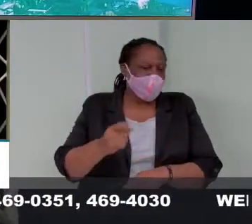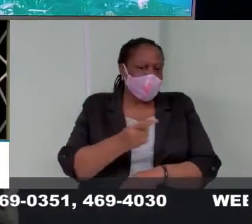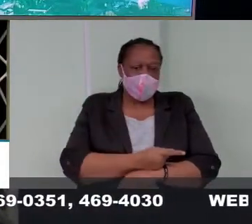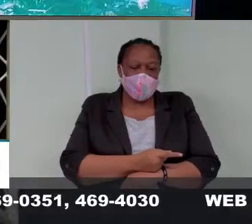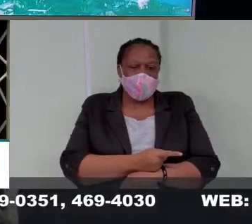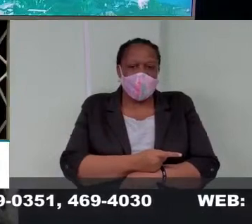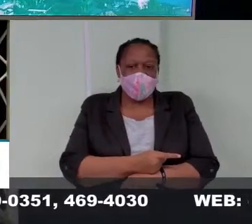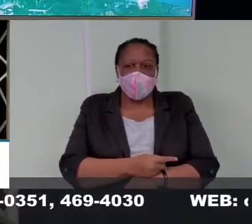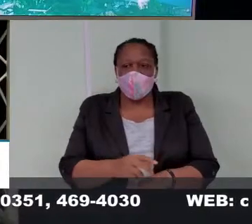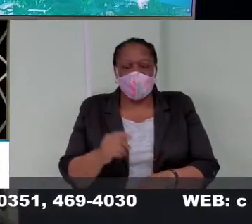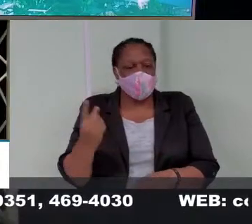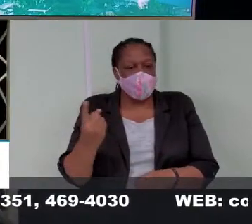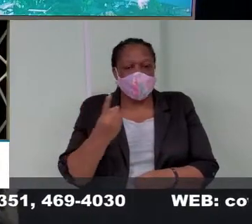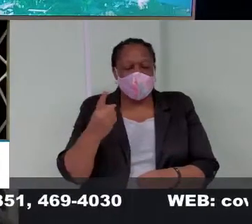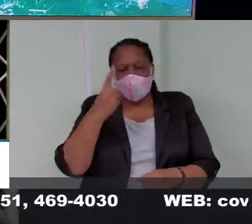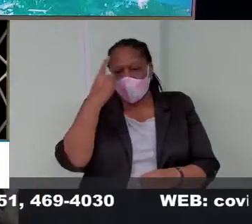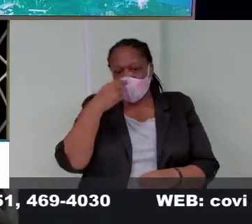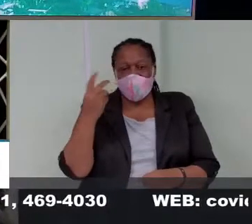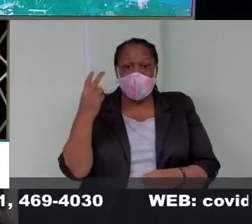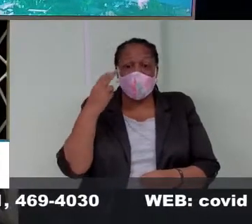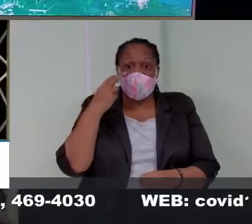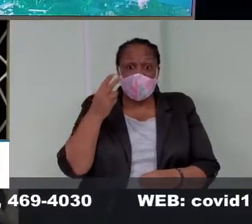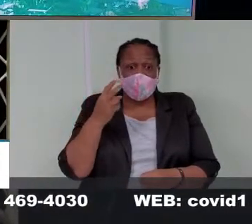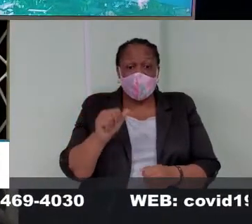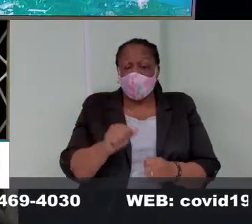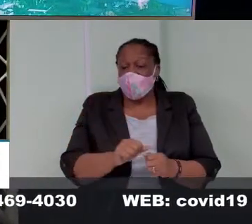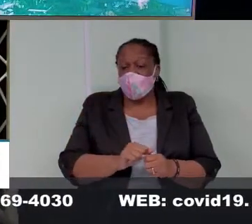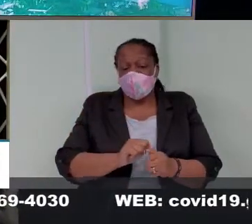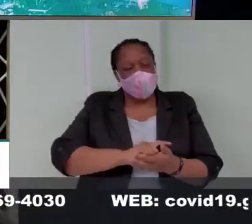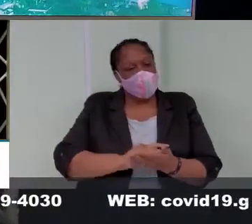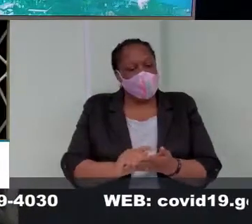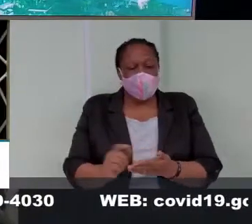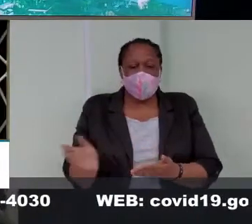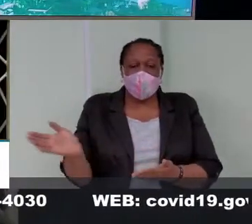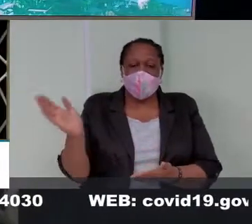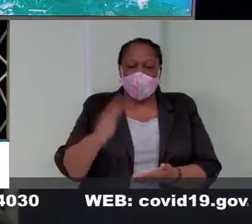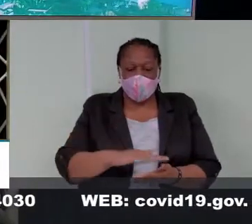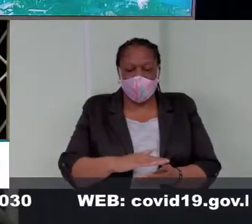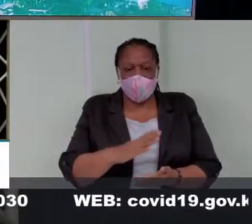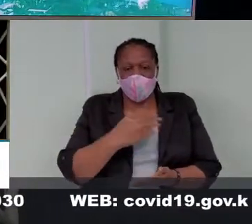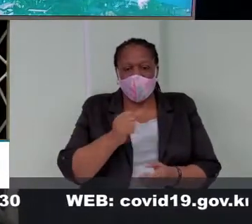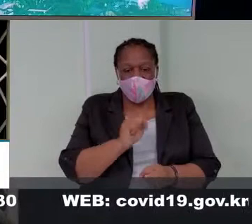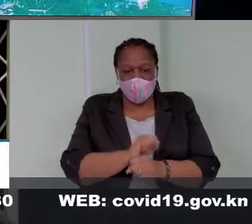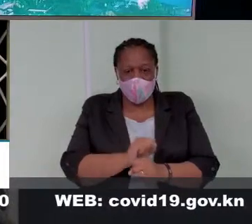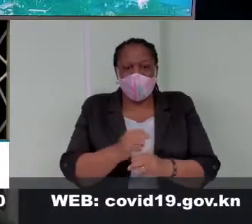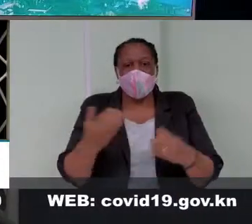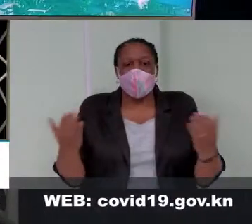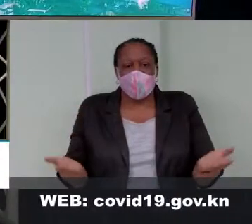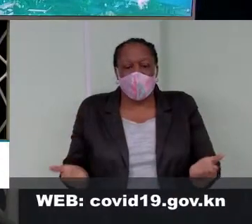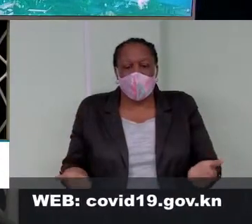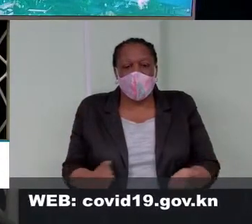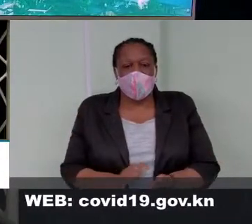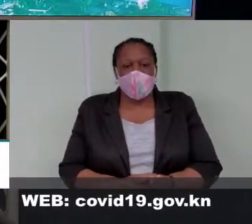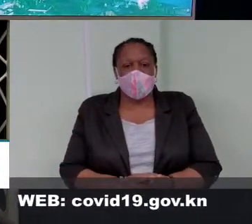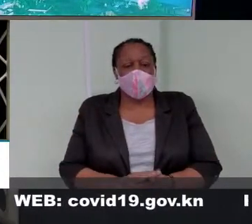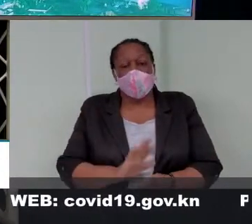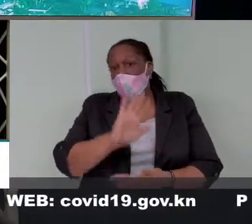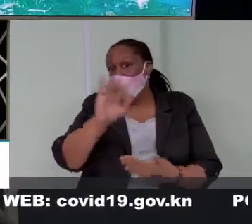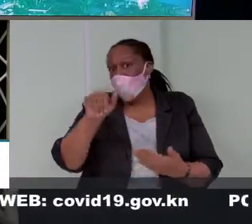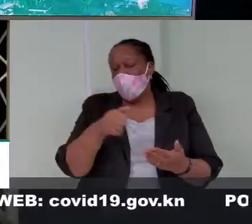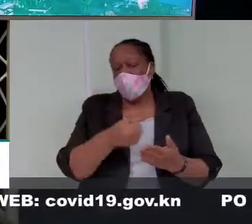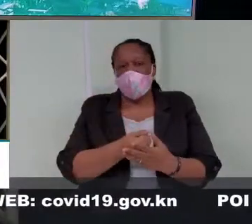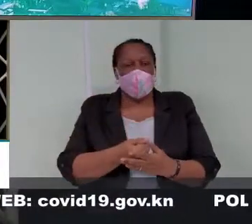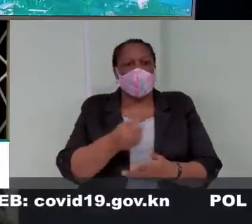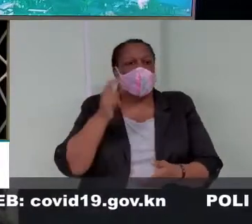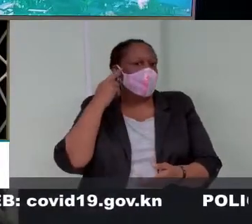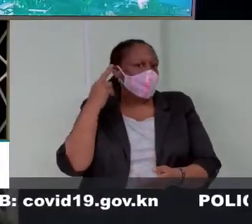faces as I am seeing nowadays, and I want to thank them for their faithfulness. And all of the media for continuing to partner